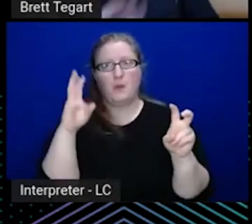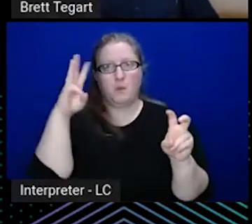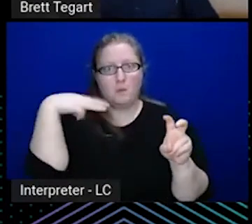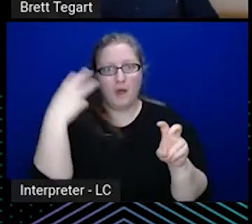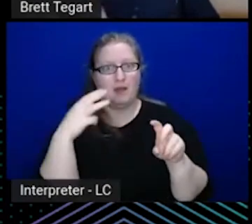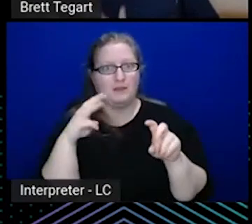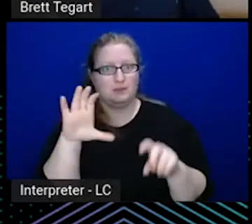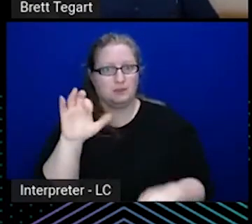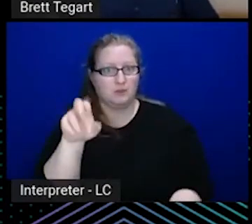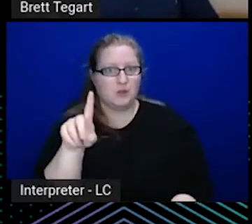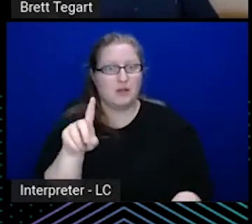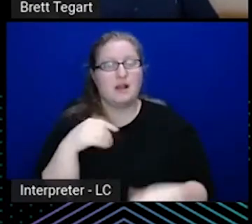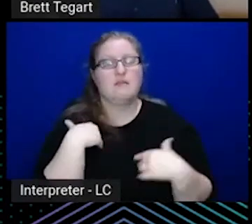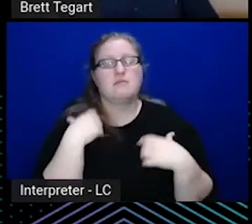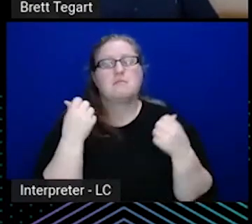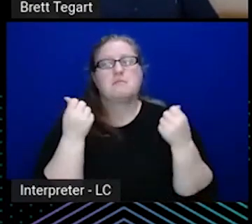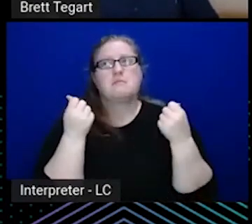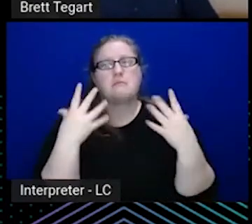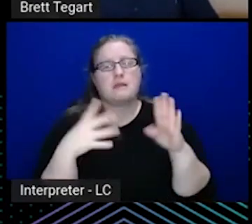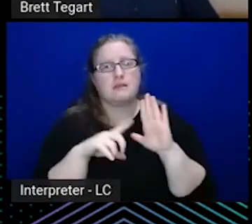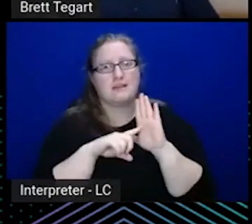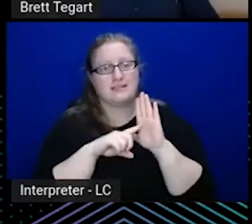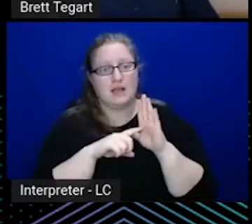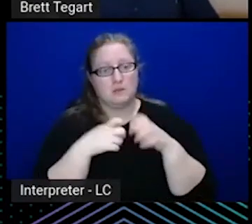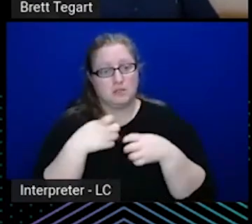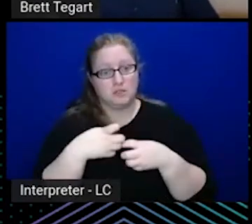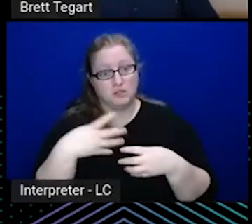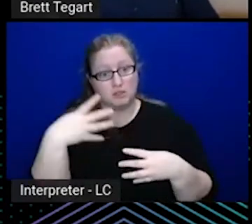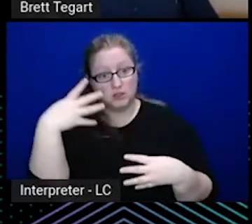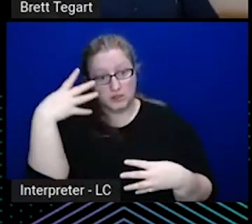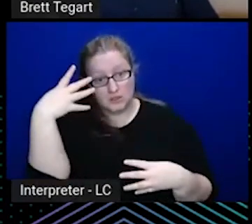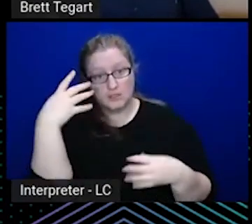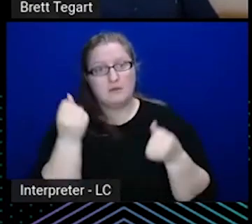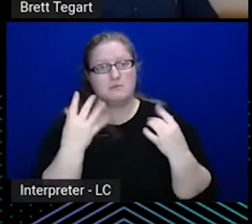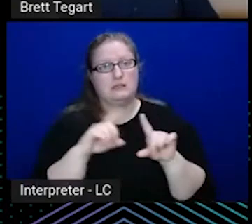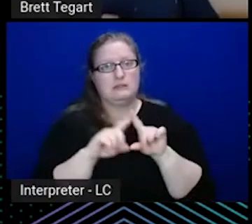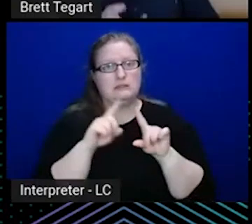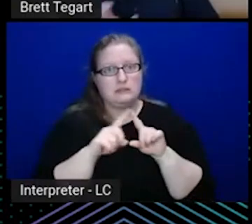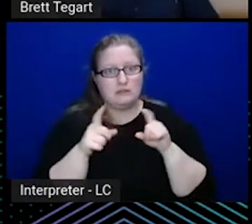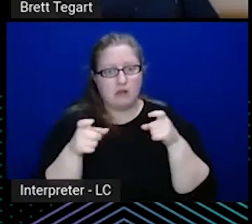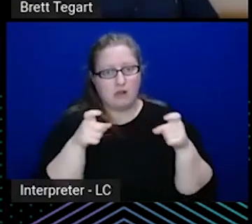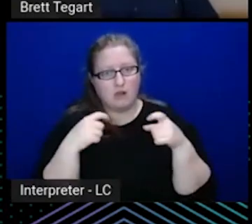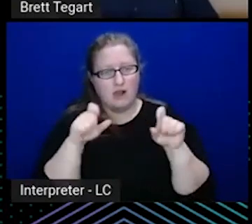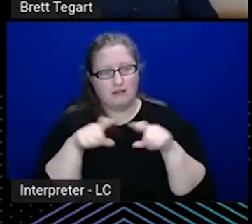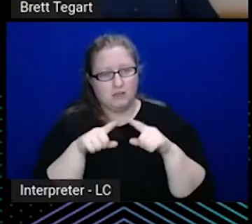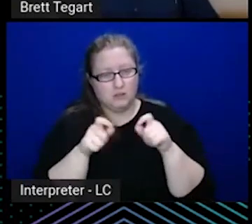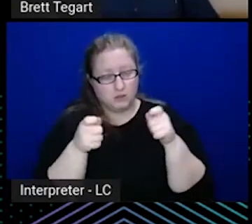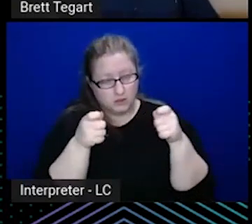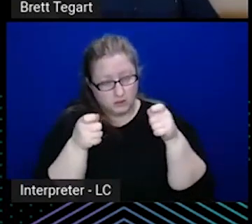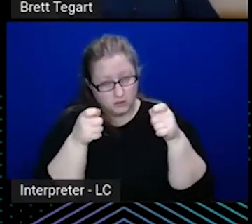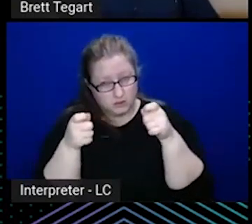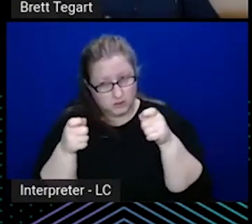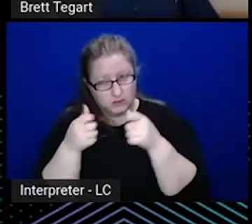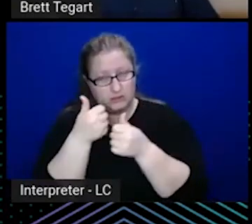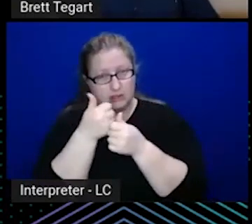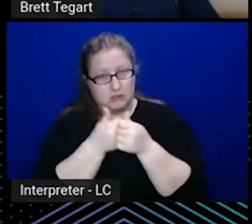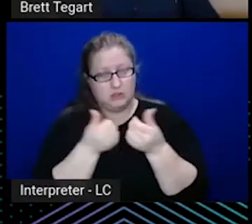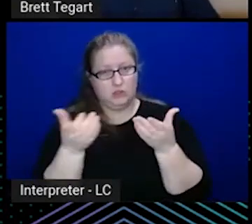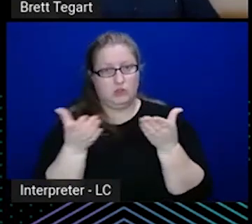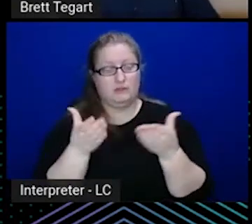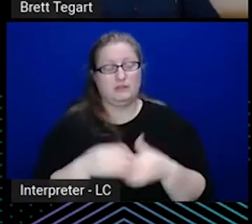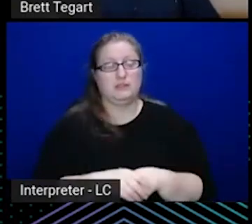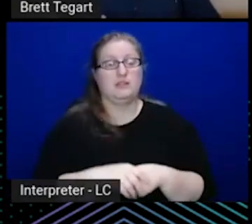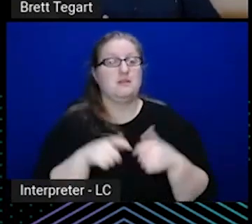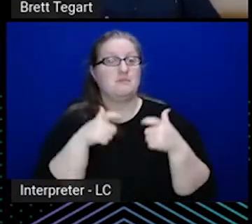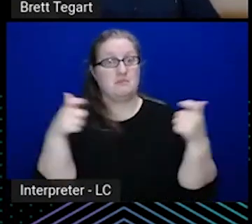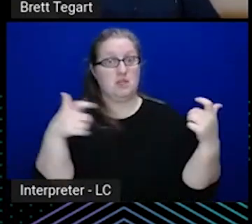there's many examples and many controls we have to append to every single service. And the biggest one concern